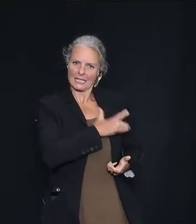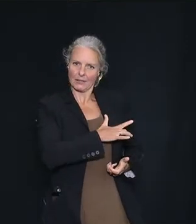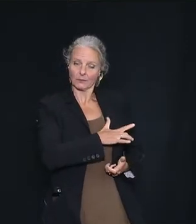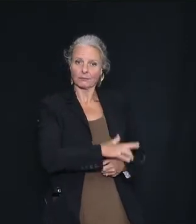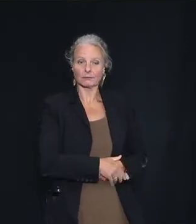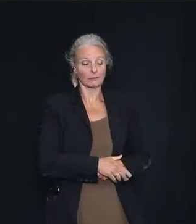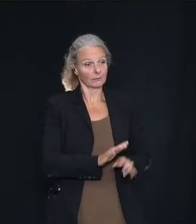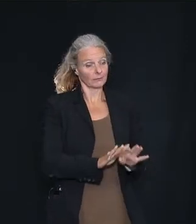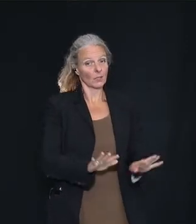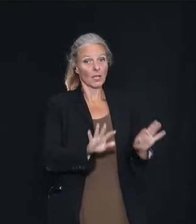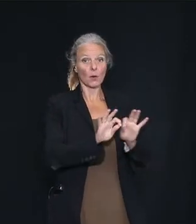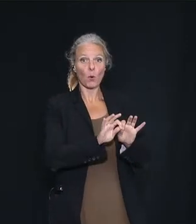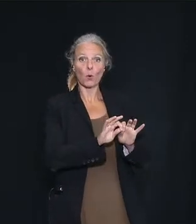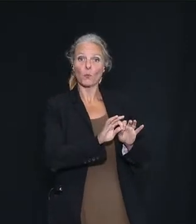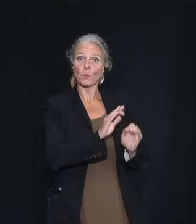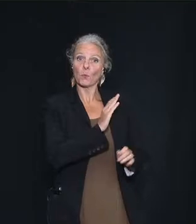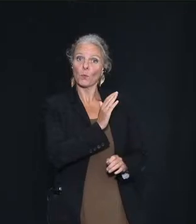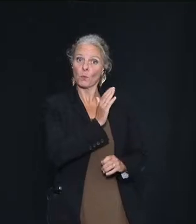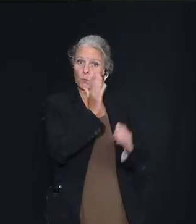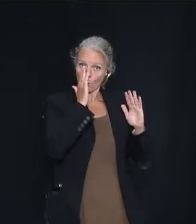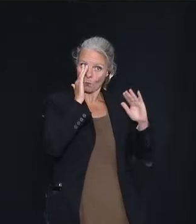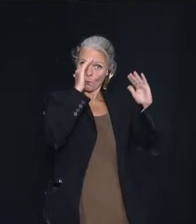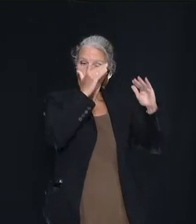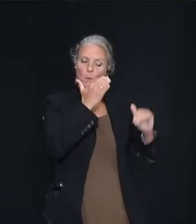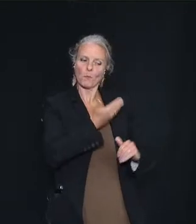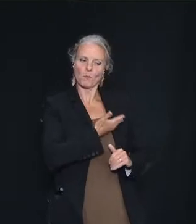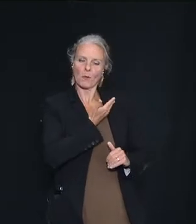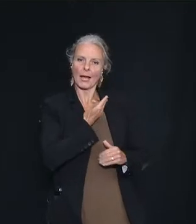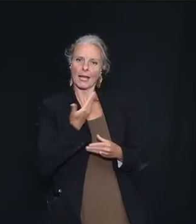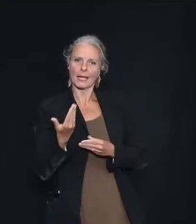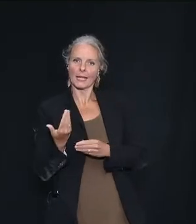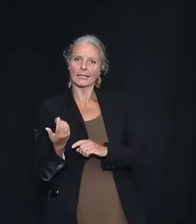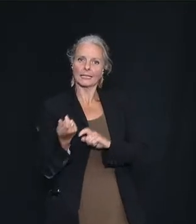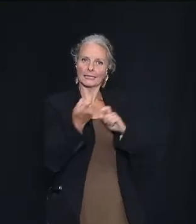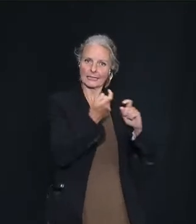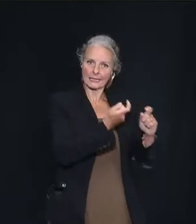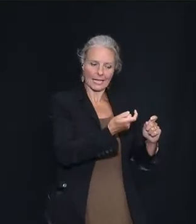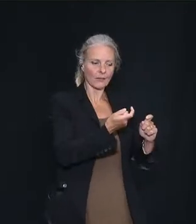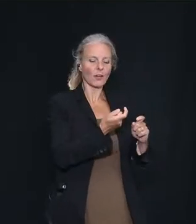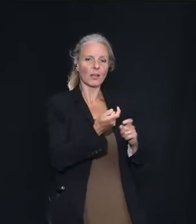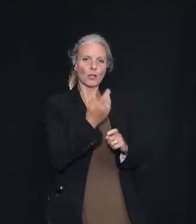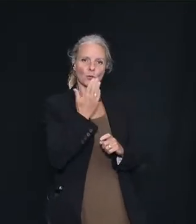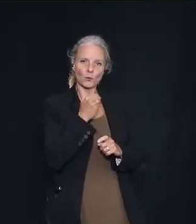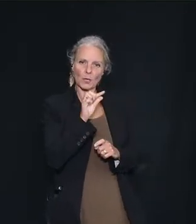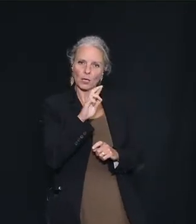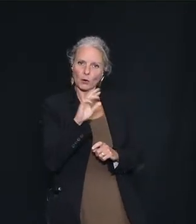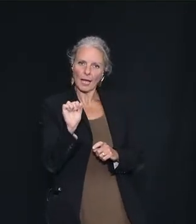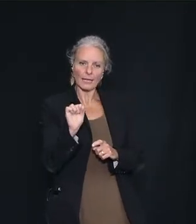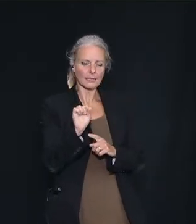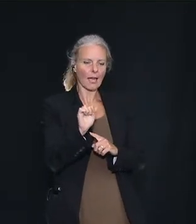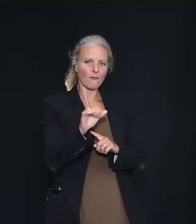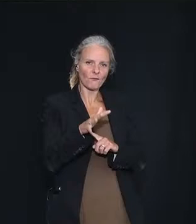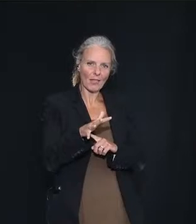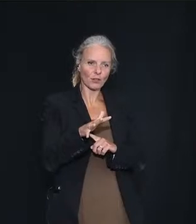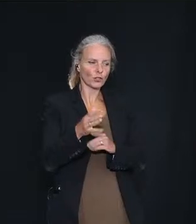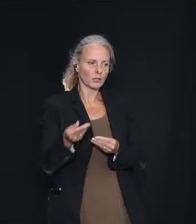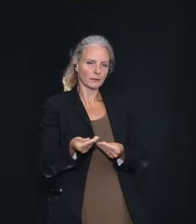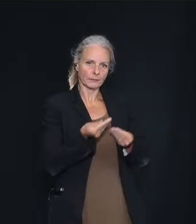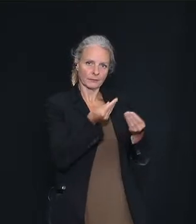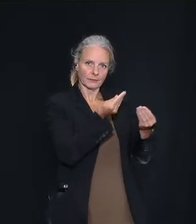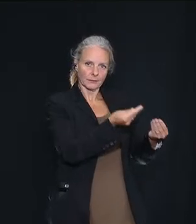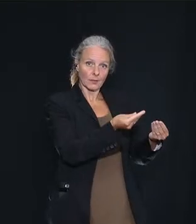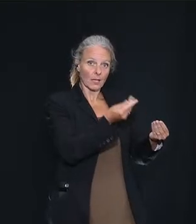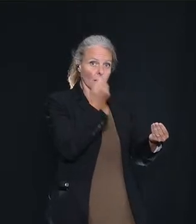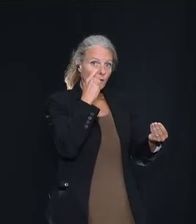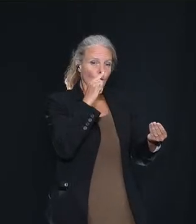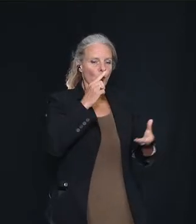Pope Francis receives this sweetgrass and this feather to participate in the smudge to the